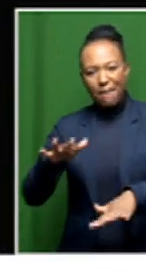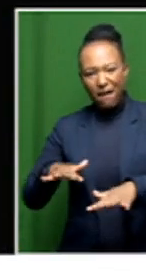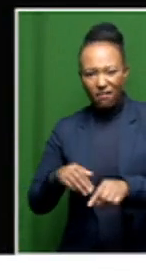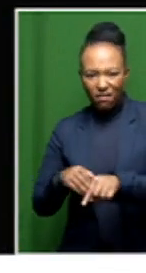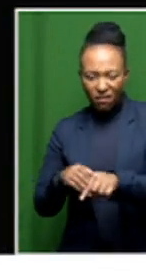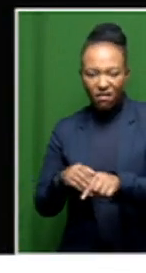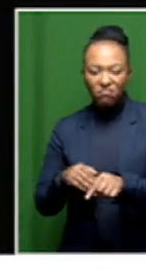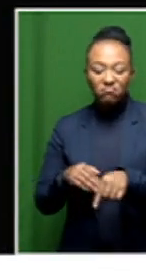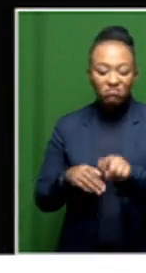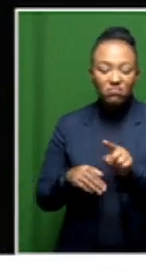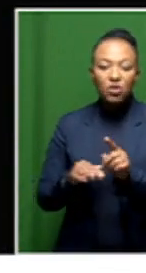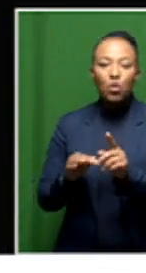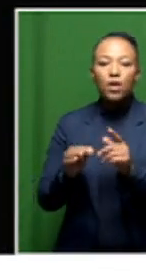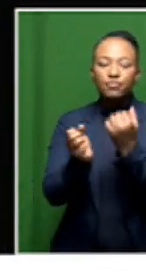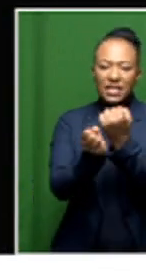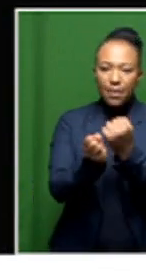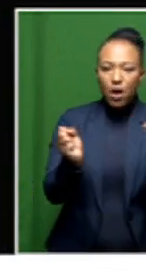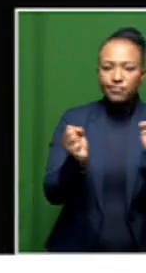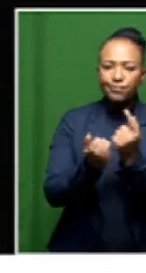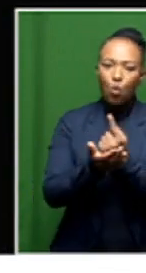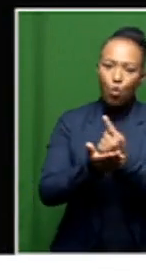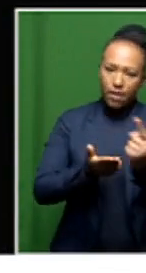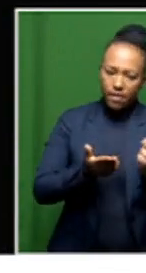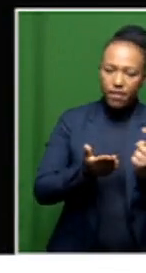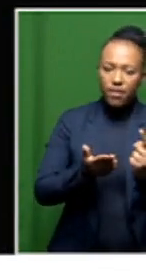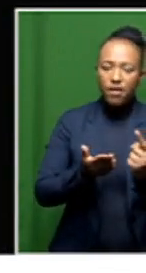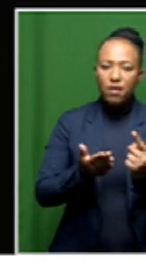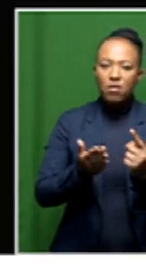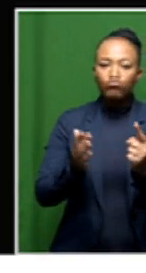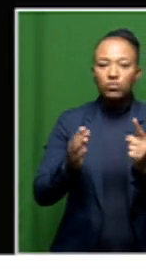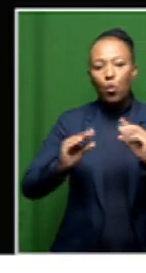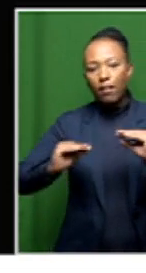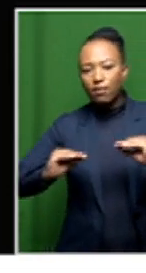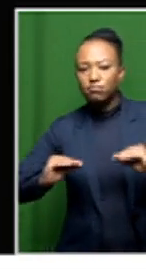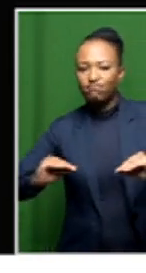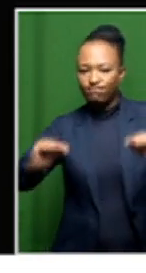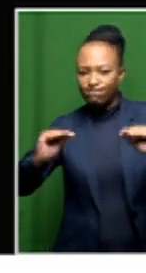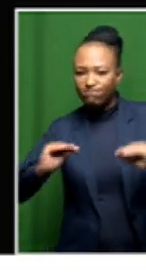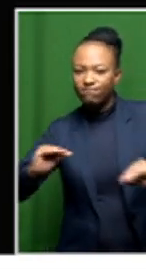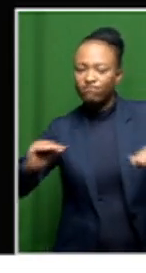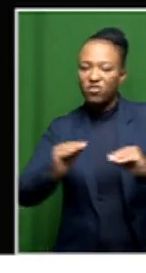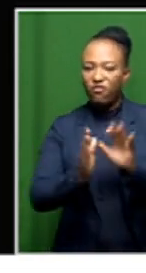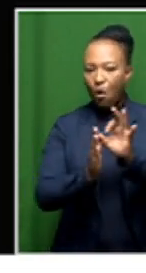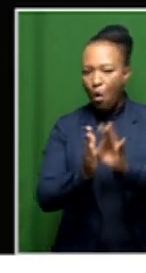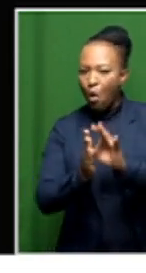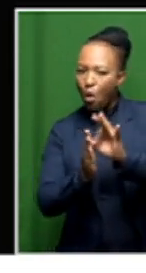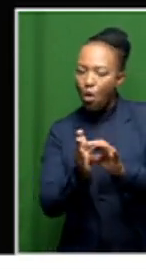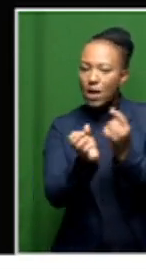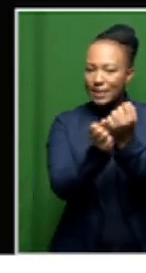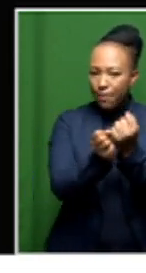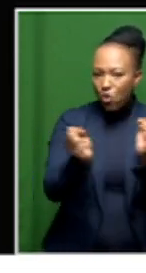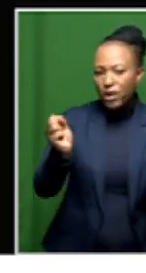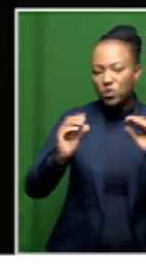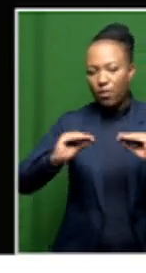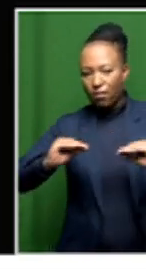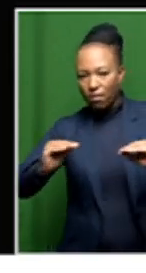week wherein we'll be providing electoral democracy education lessons and so on in partnership